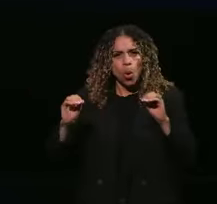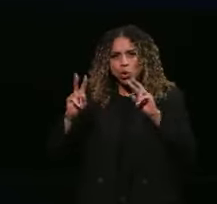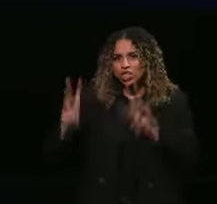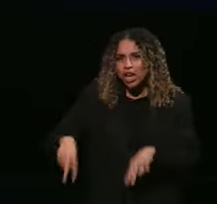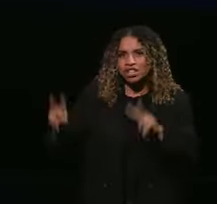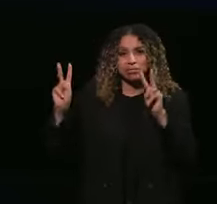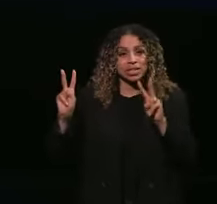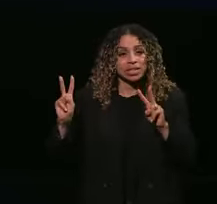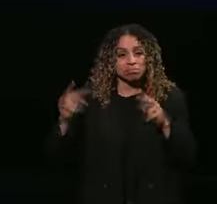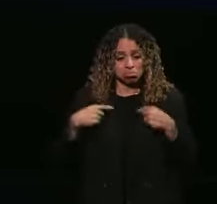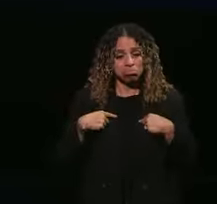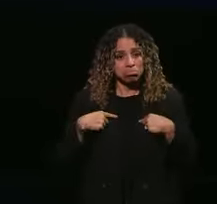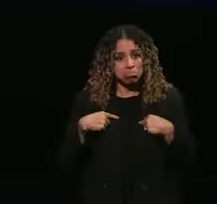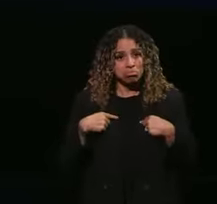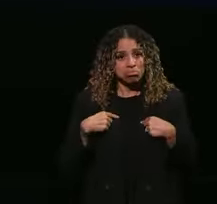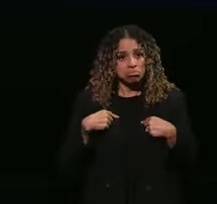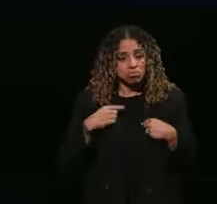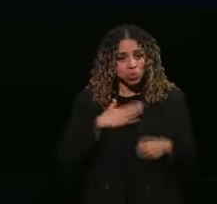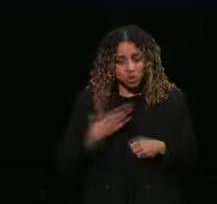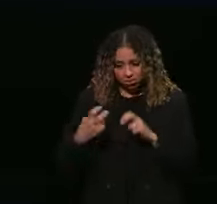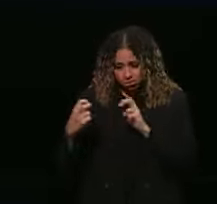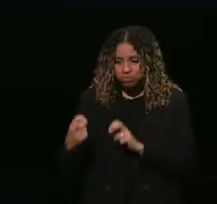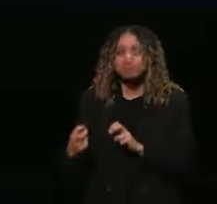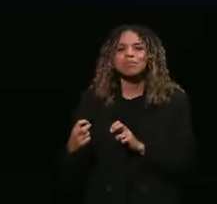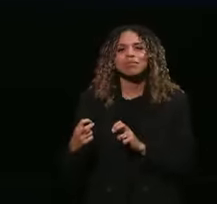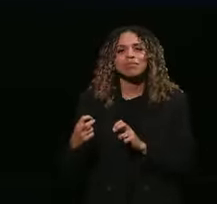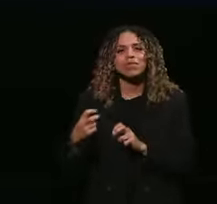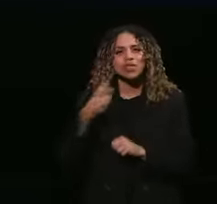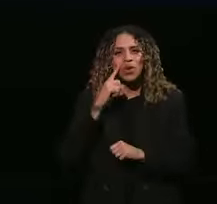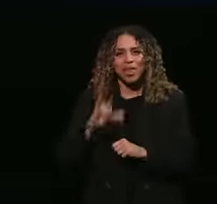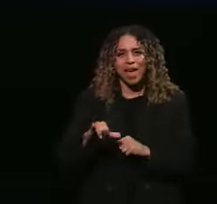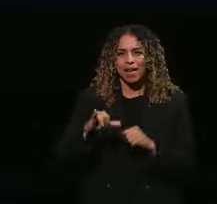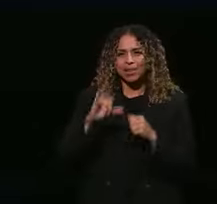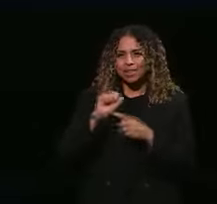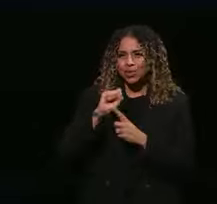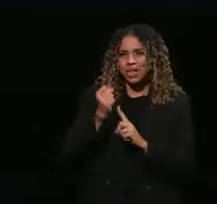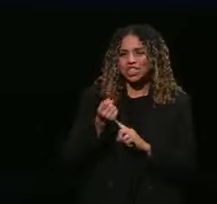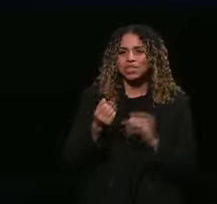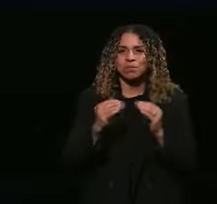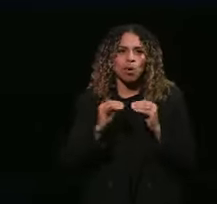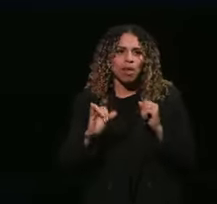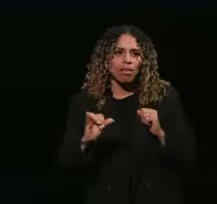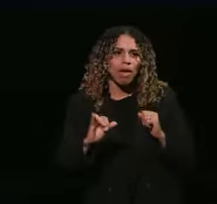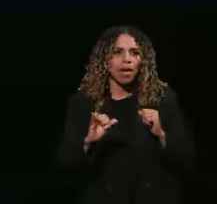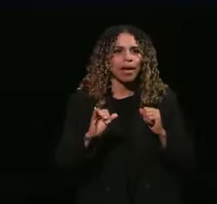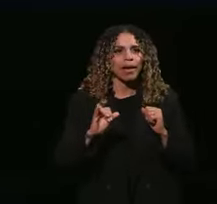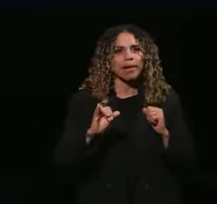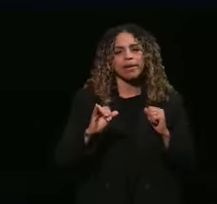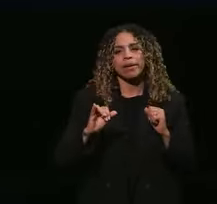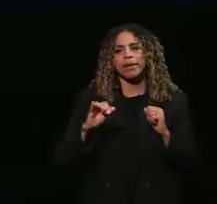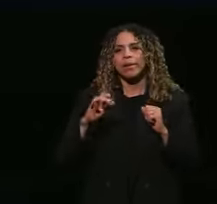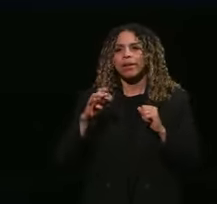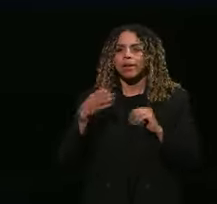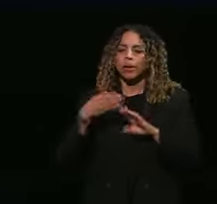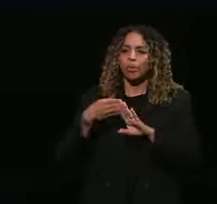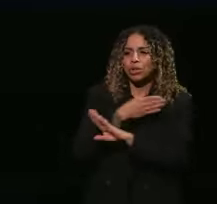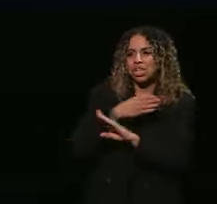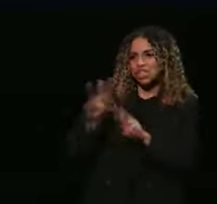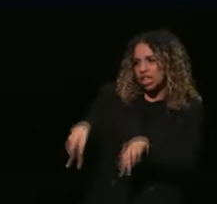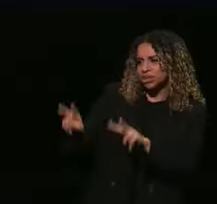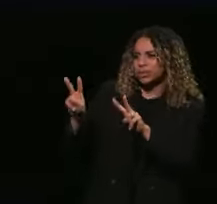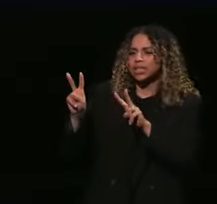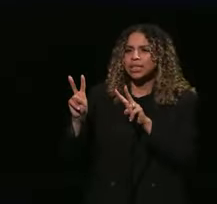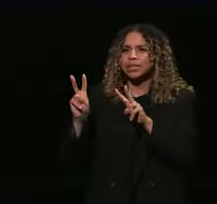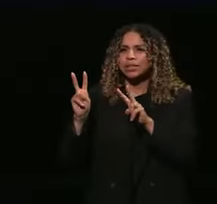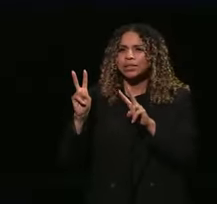in those stories, we are in the black-white thing, we are in the prejudgment, we are in the refusal.